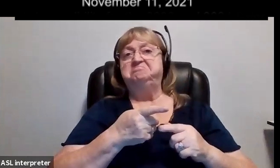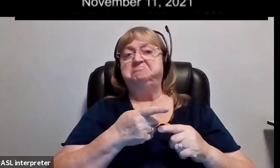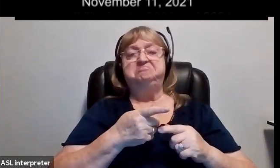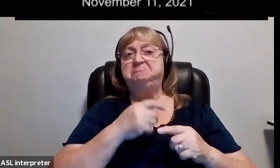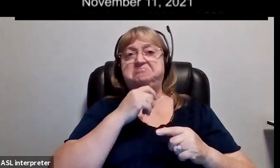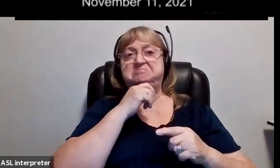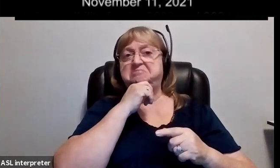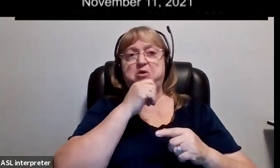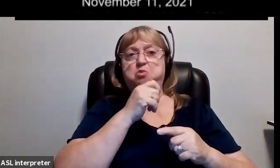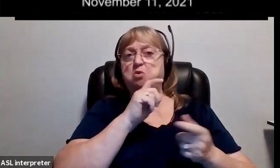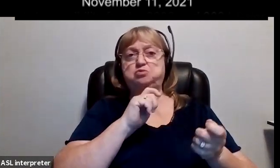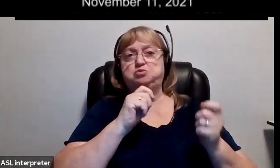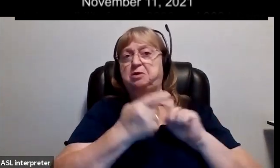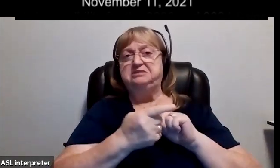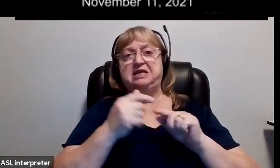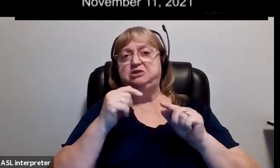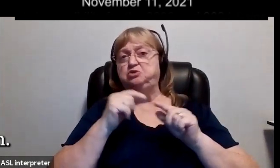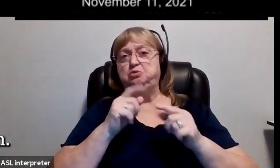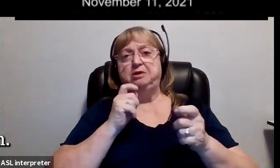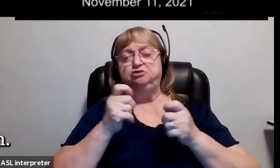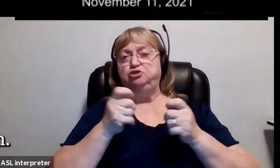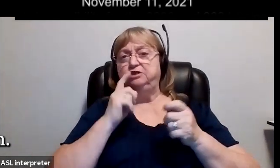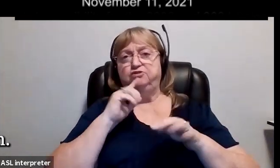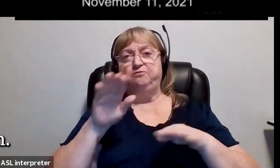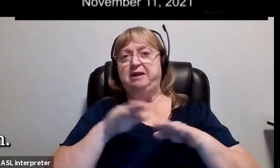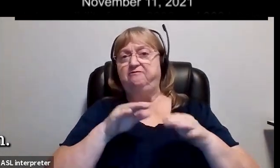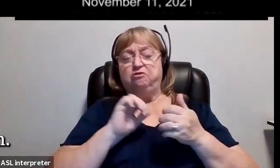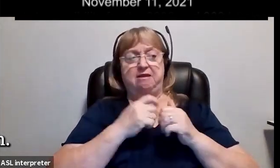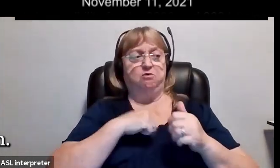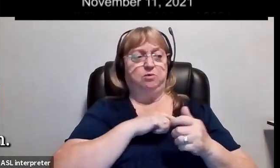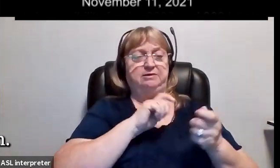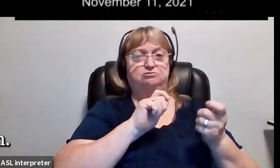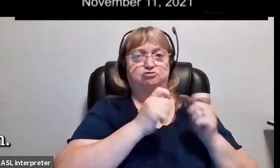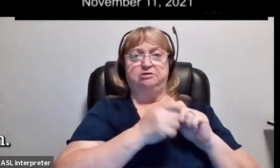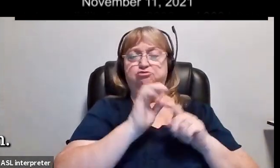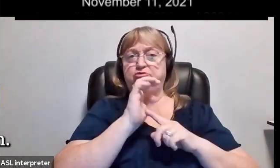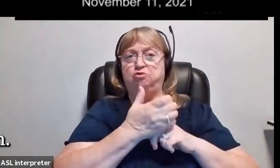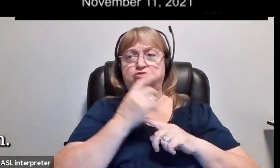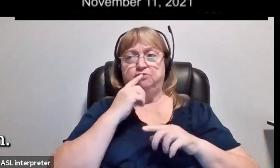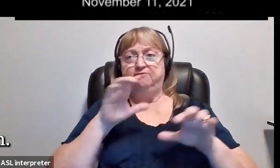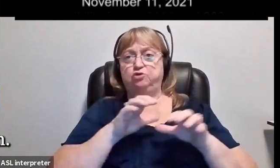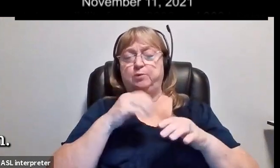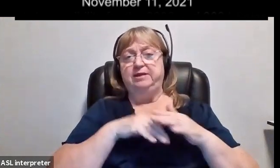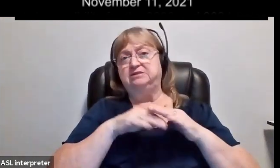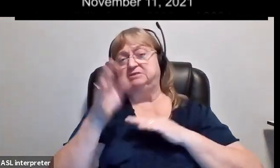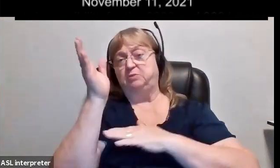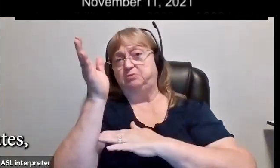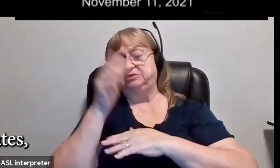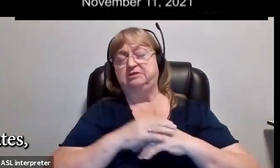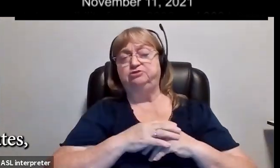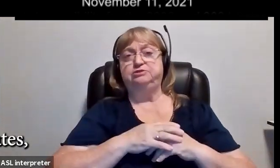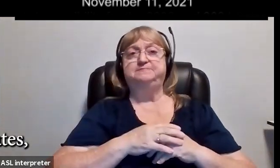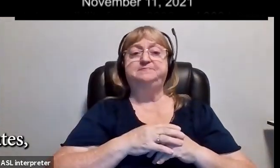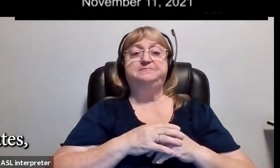really translate into a change of behavior and how we change the culture of doing accessible presentations.